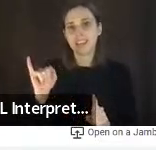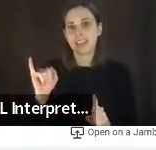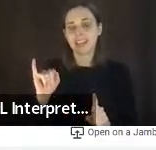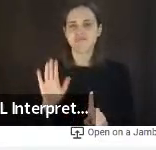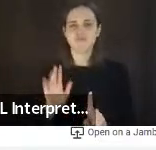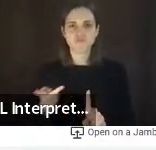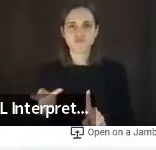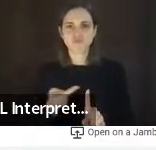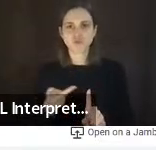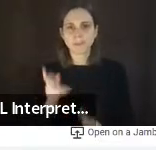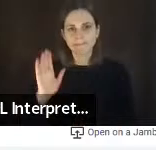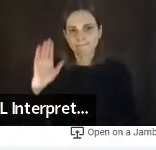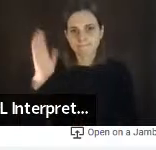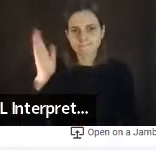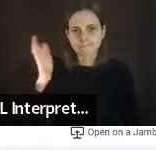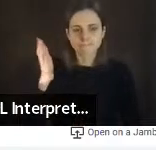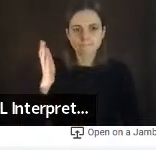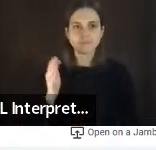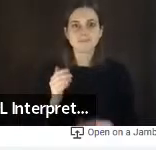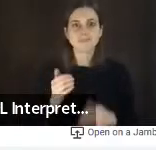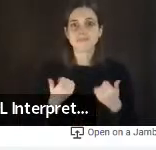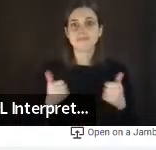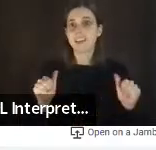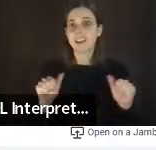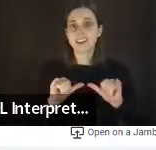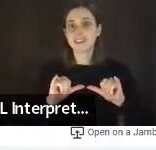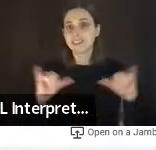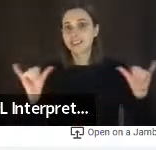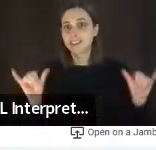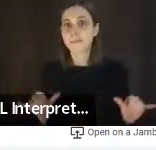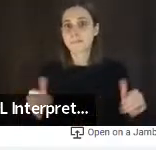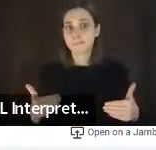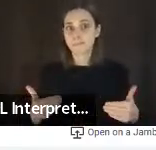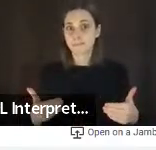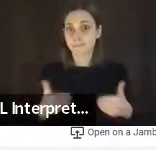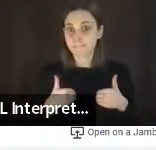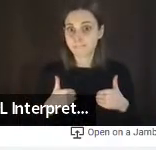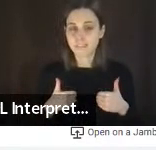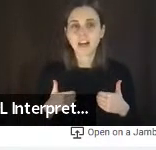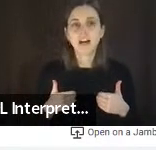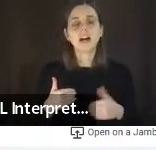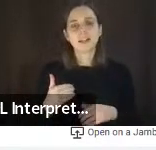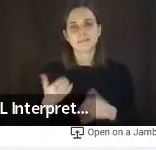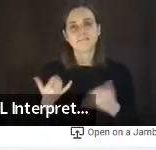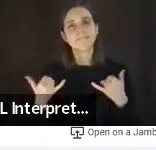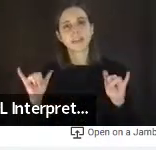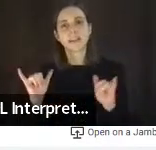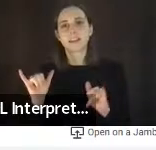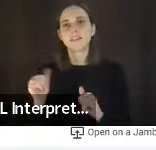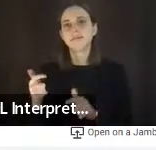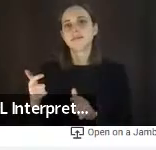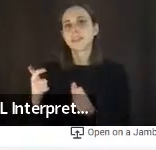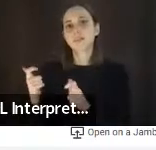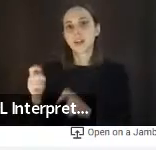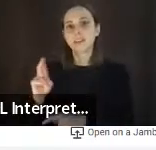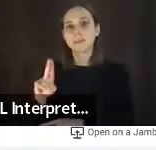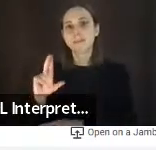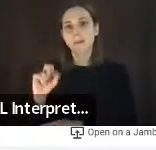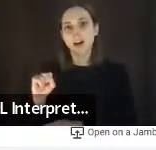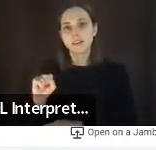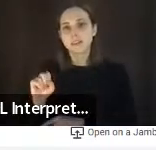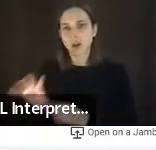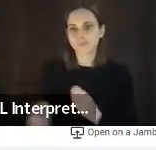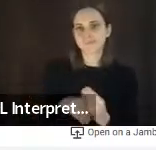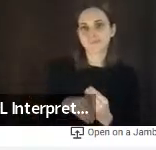that stays, that the City of Vancouver's express bus will accompany any